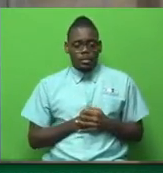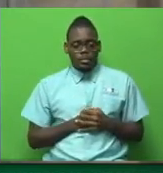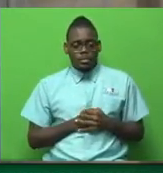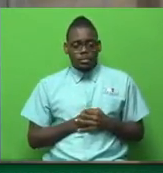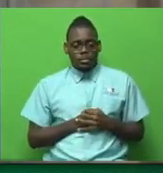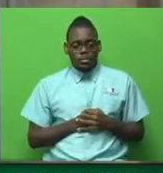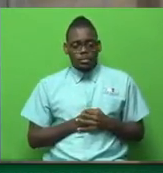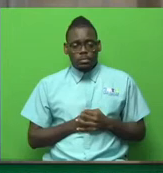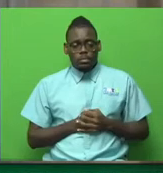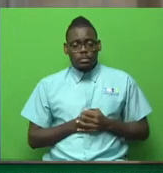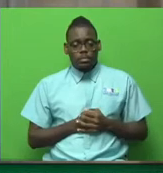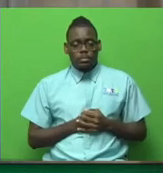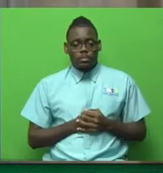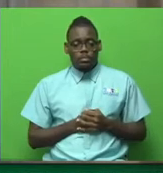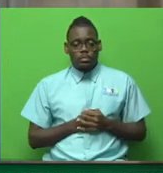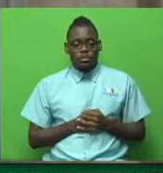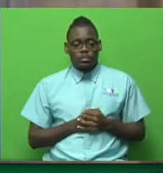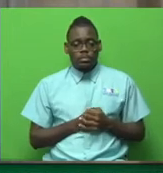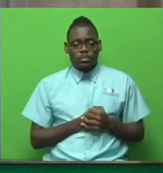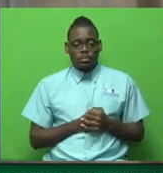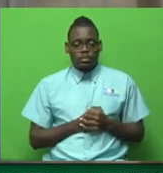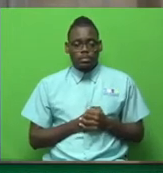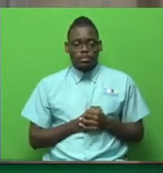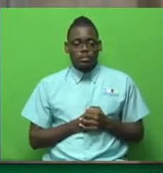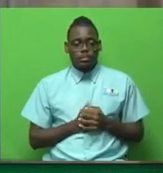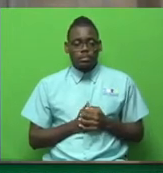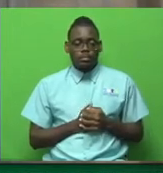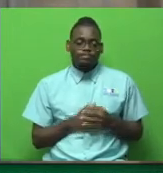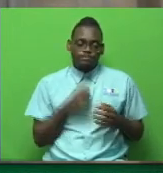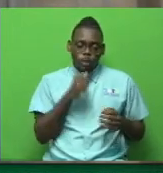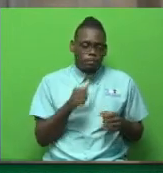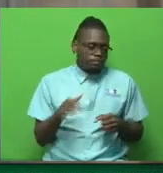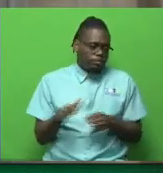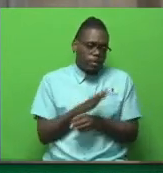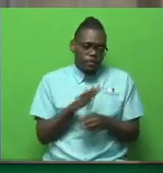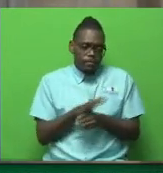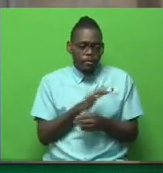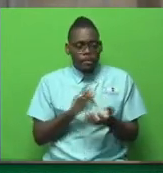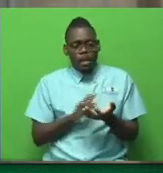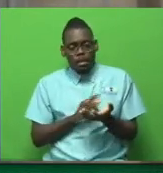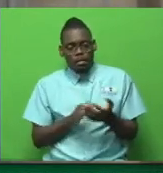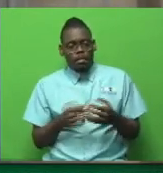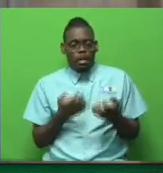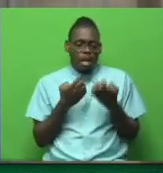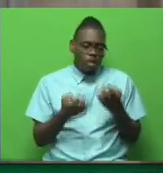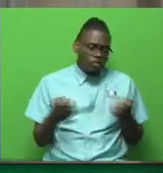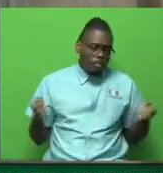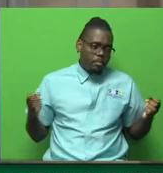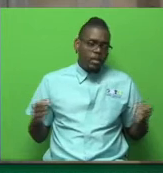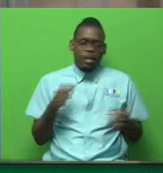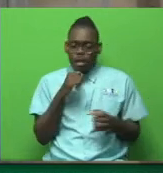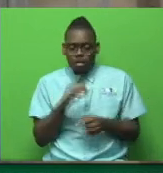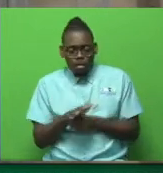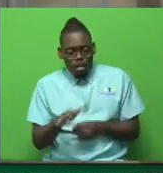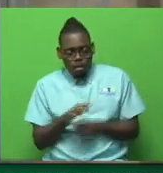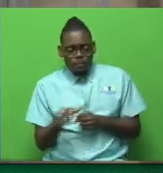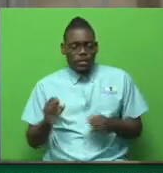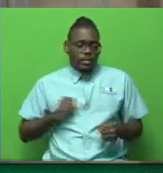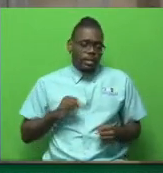overflowing walls with inner inadequate drugs equipment and medical personnel and finally